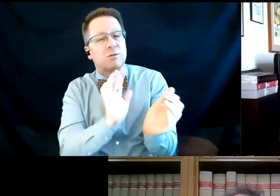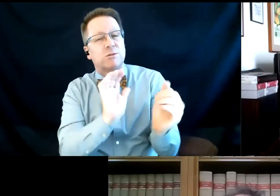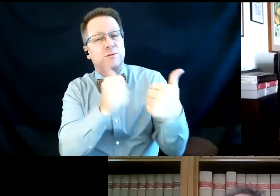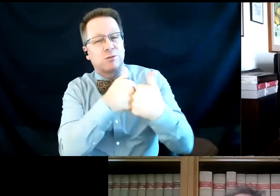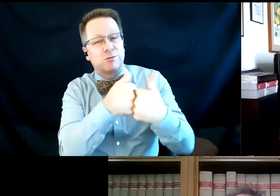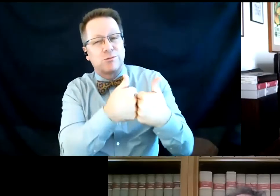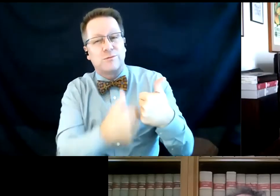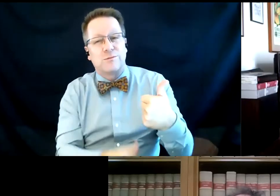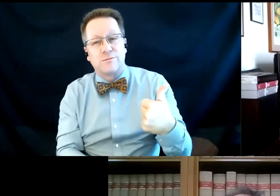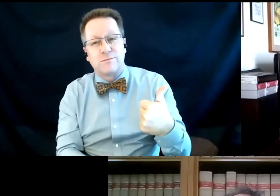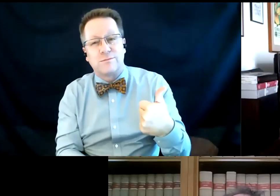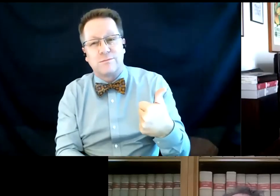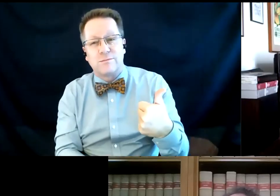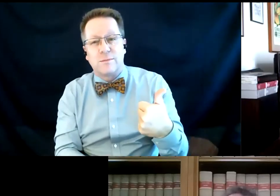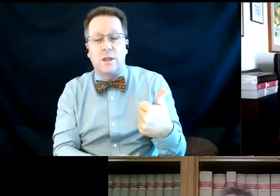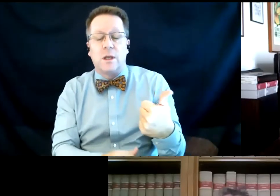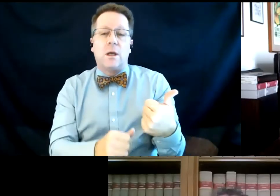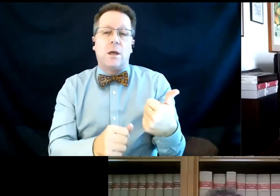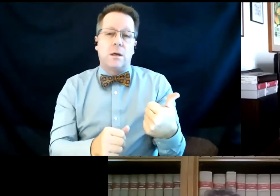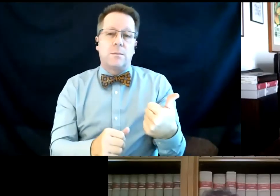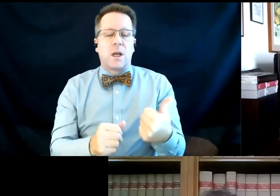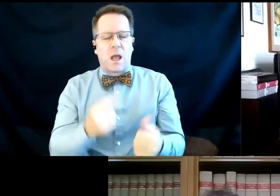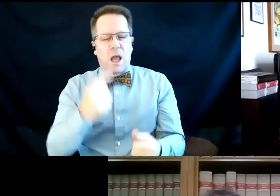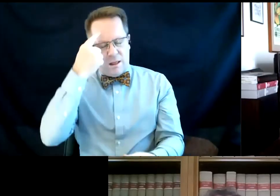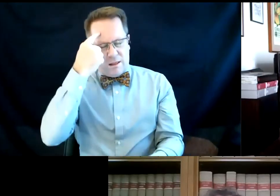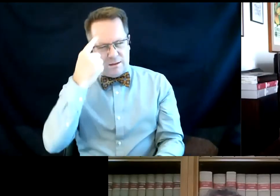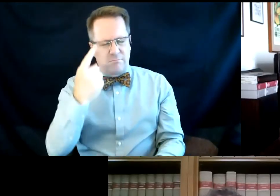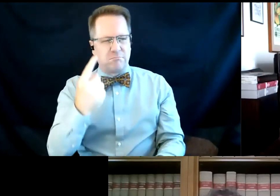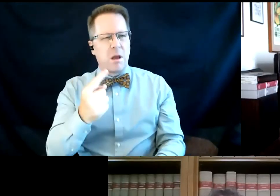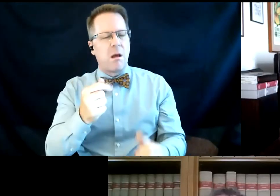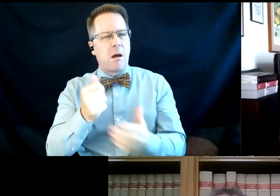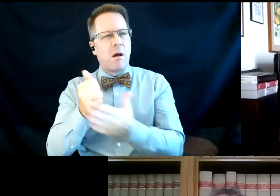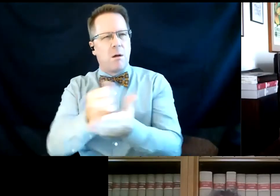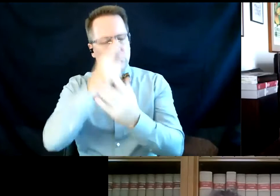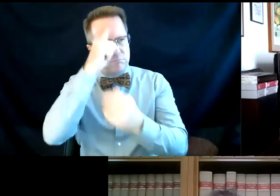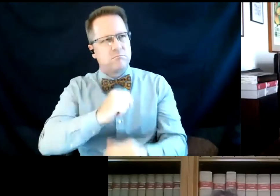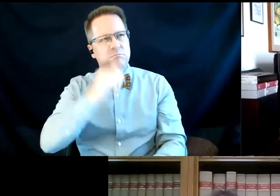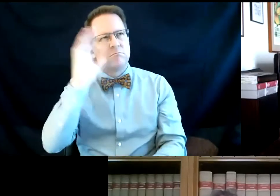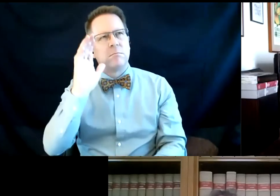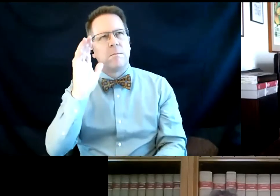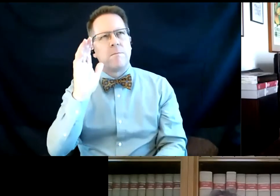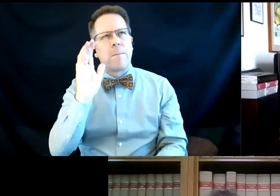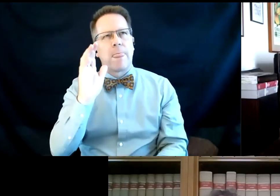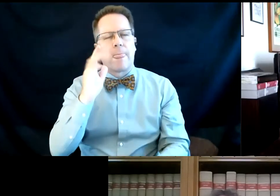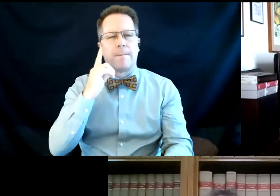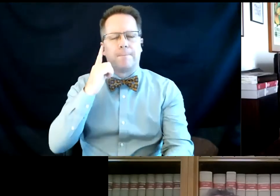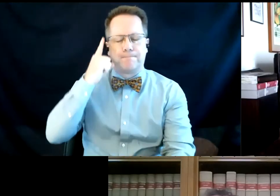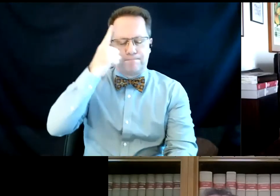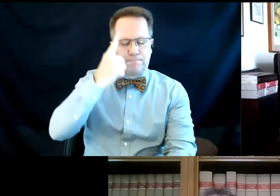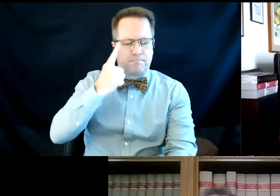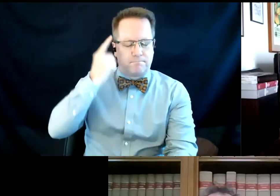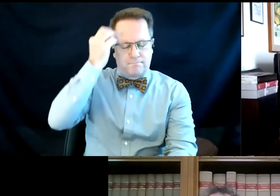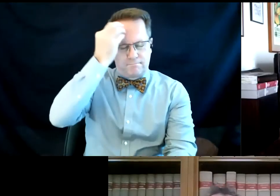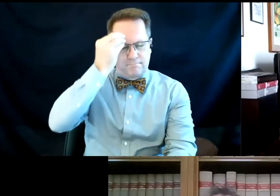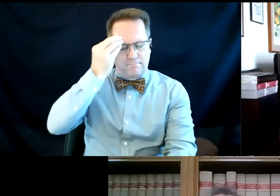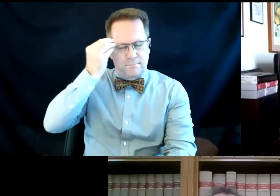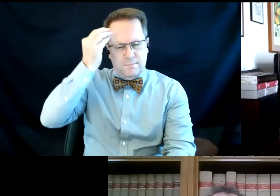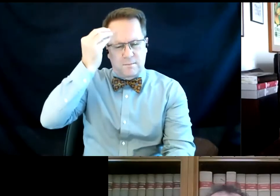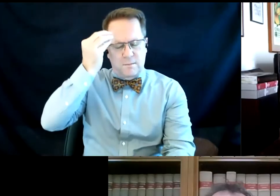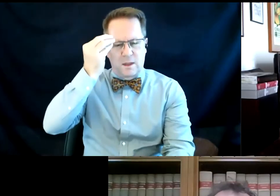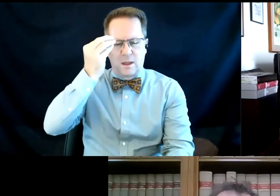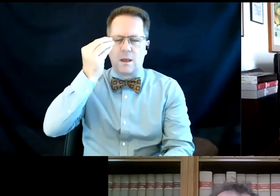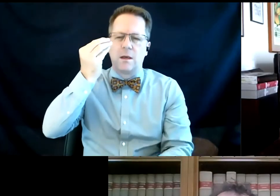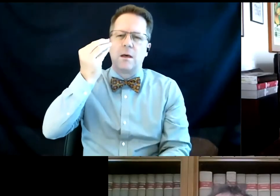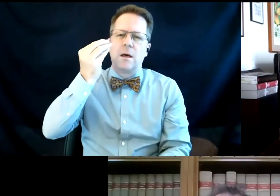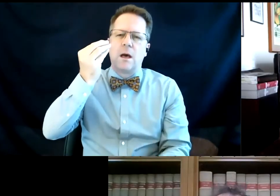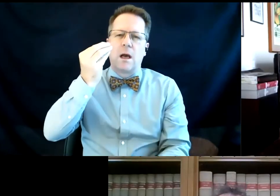what I think one way to sort of put it in perspective is to think about the fact that the